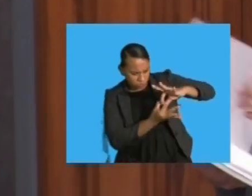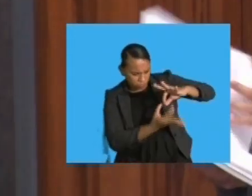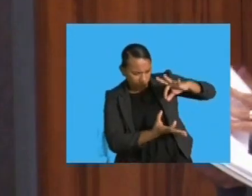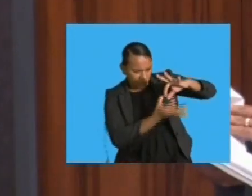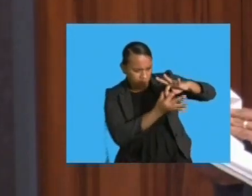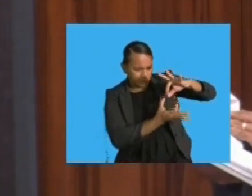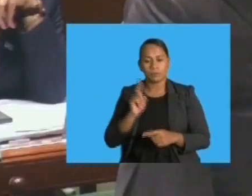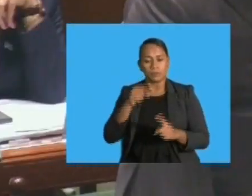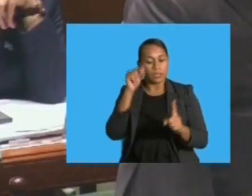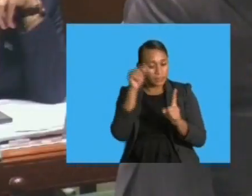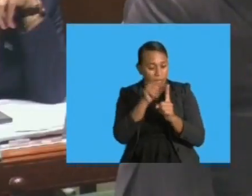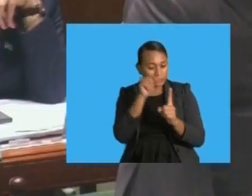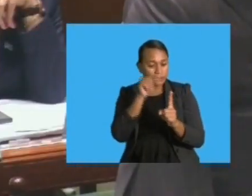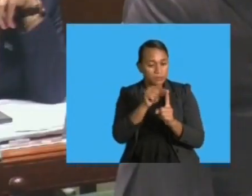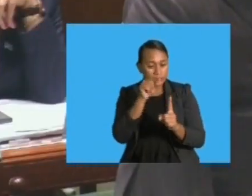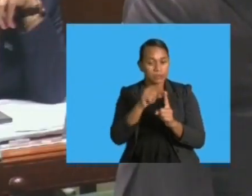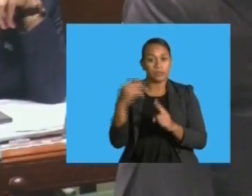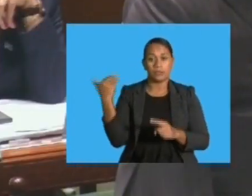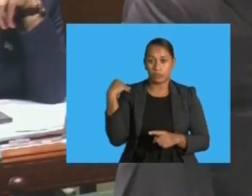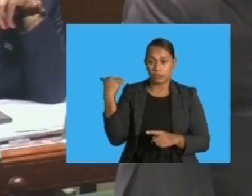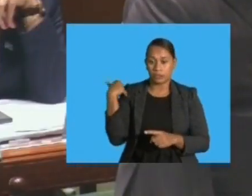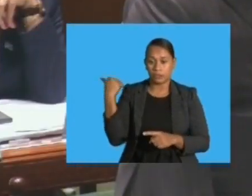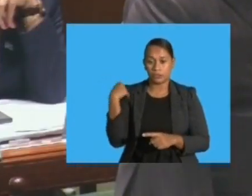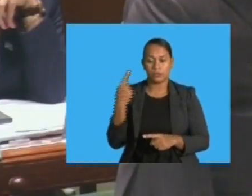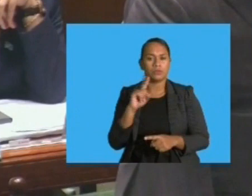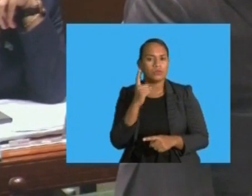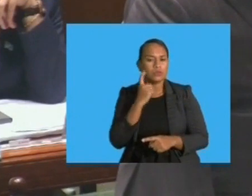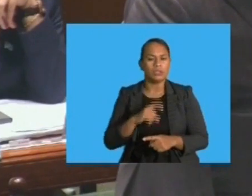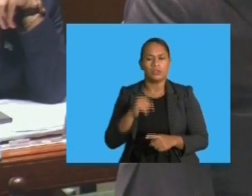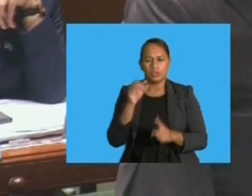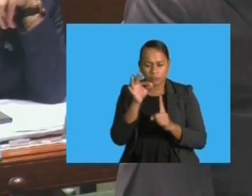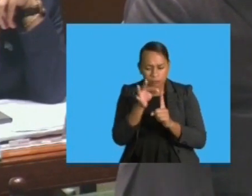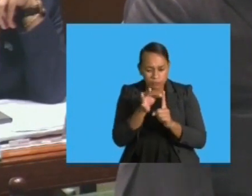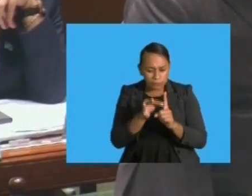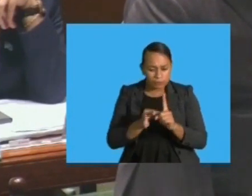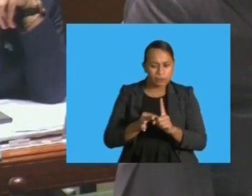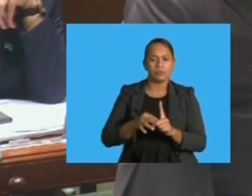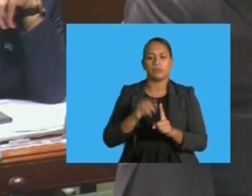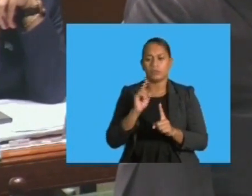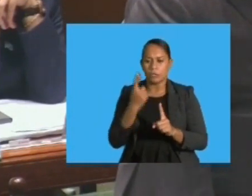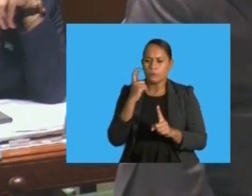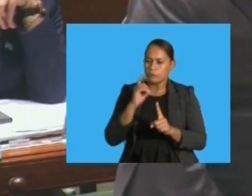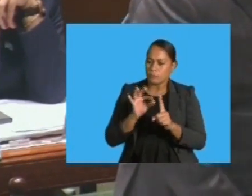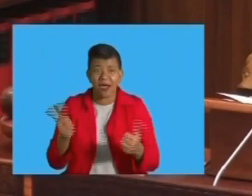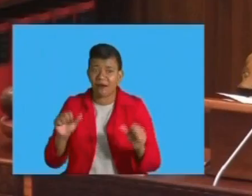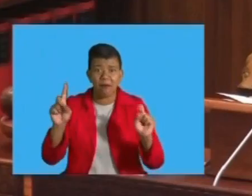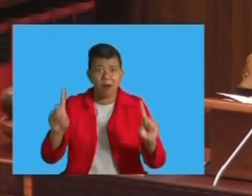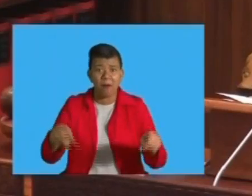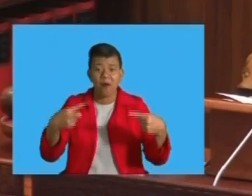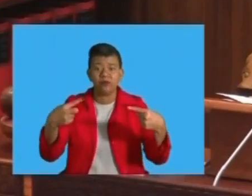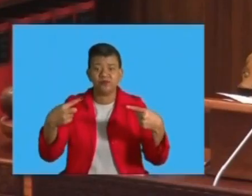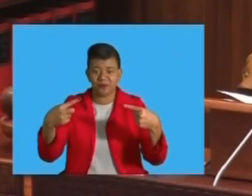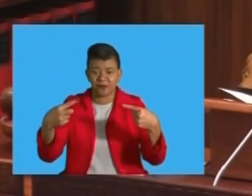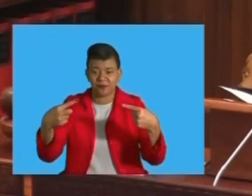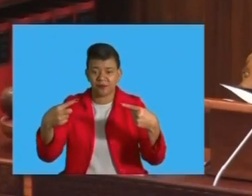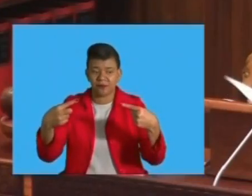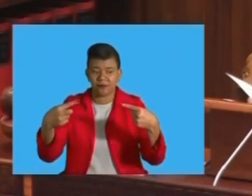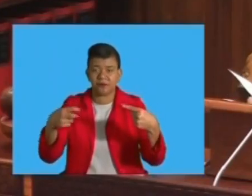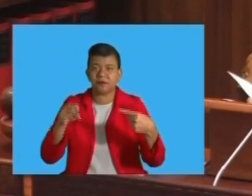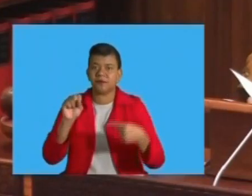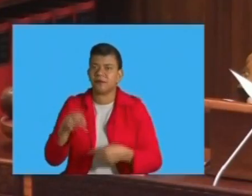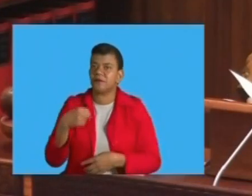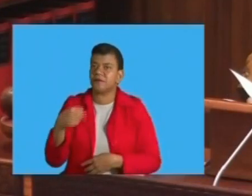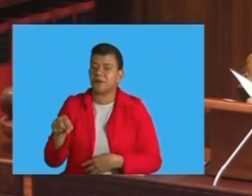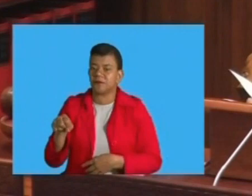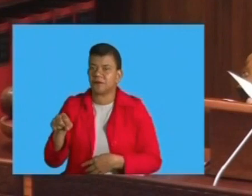had lost the support of Fijians and the opposition proposed Sitiveni Rambuka to take over as PM. However, after the dinner